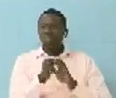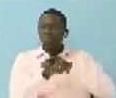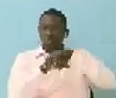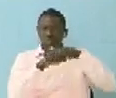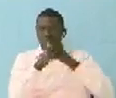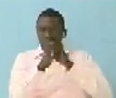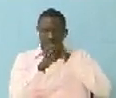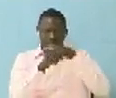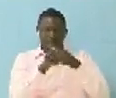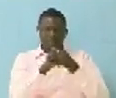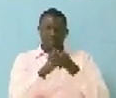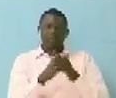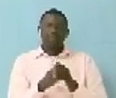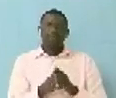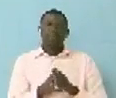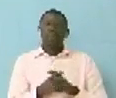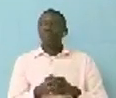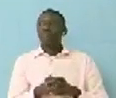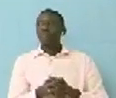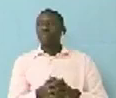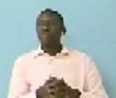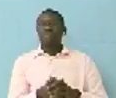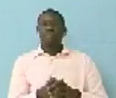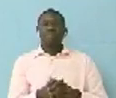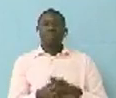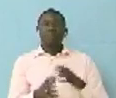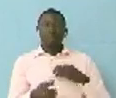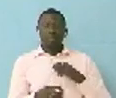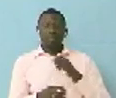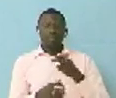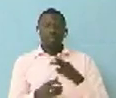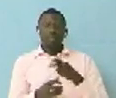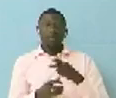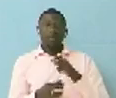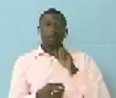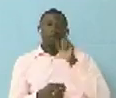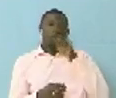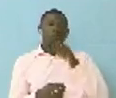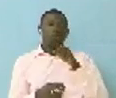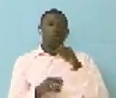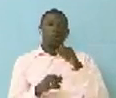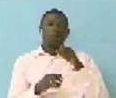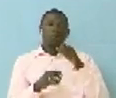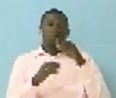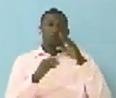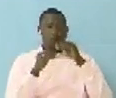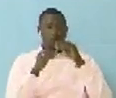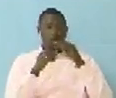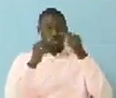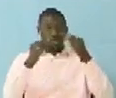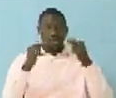Thank you very much. And it would therefore be your testimony